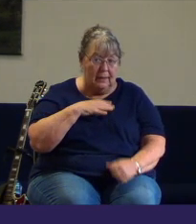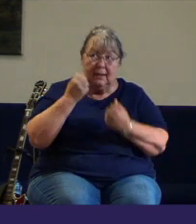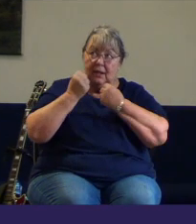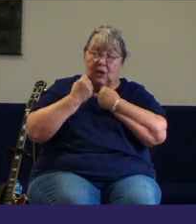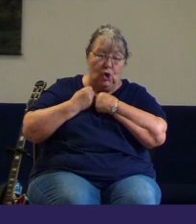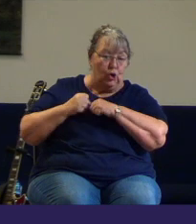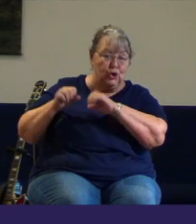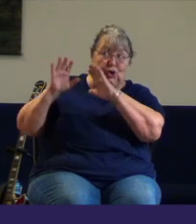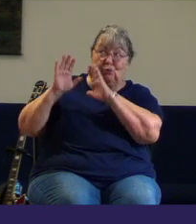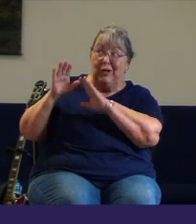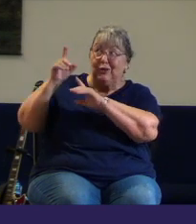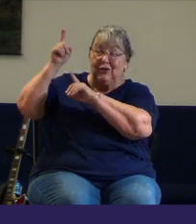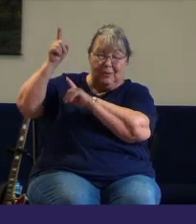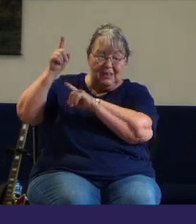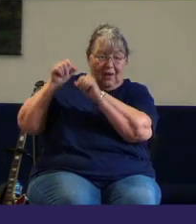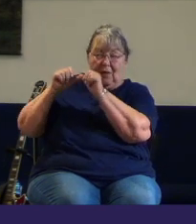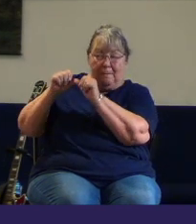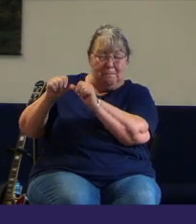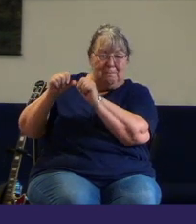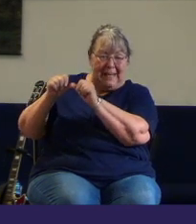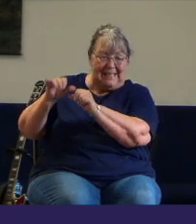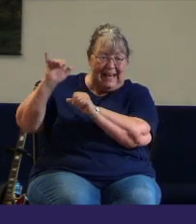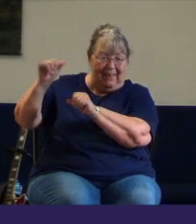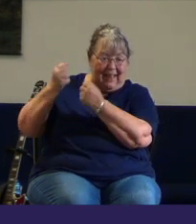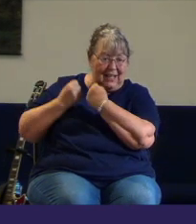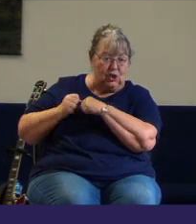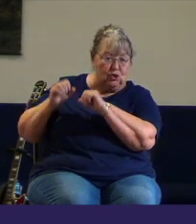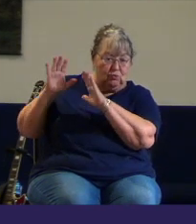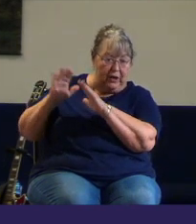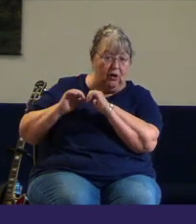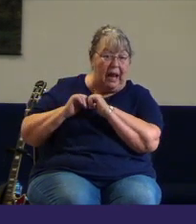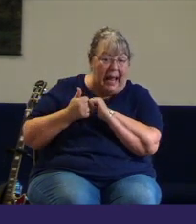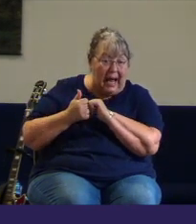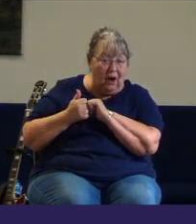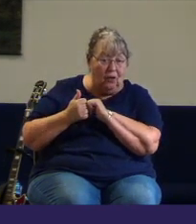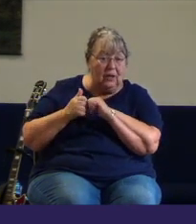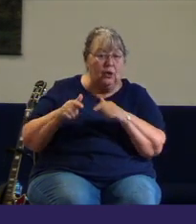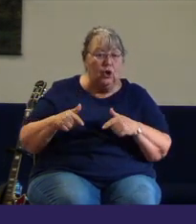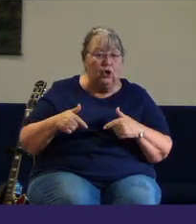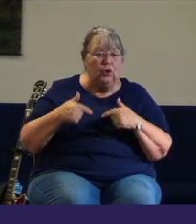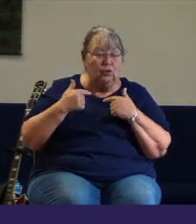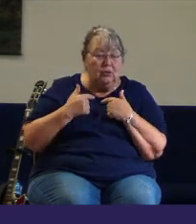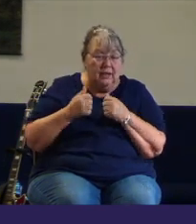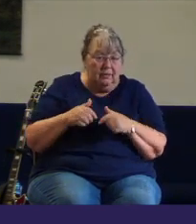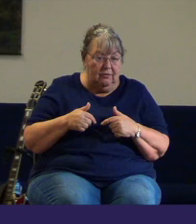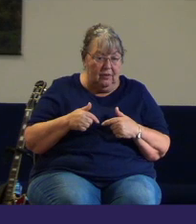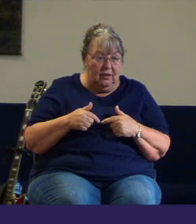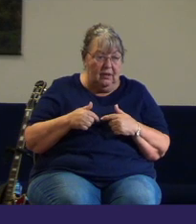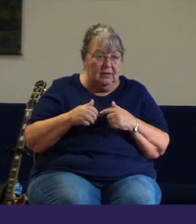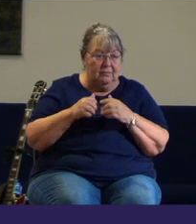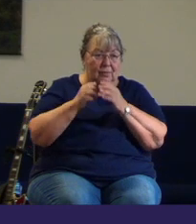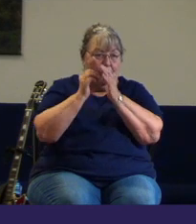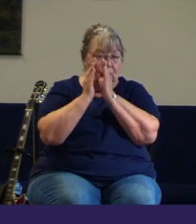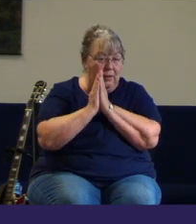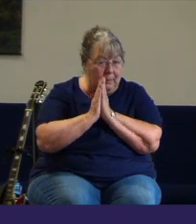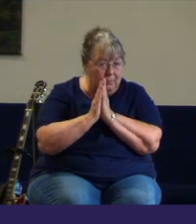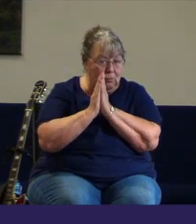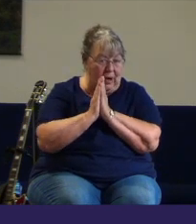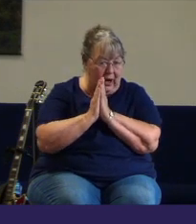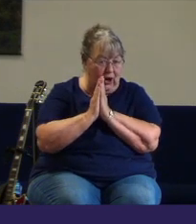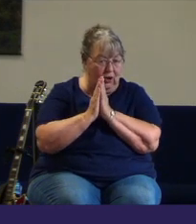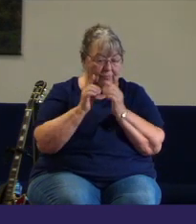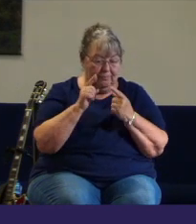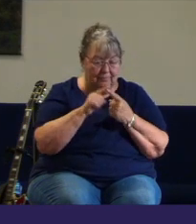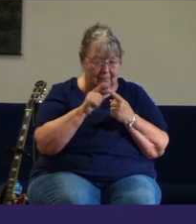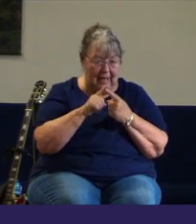maintaining that surrender to him by living a life of prayer, a life that shares the message. That is, I'm so in tune